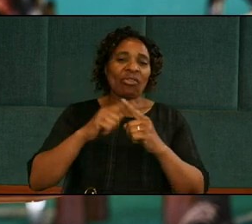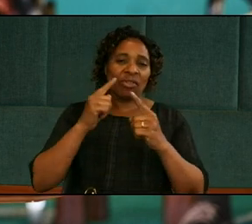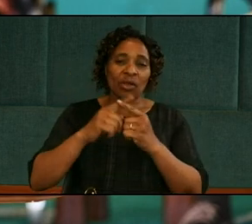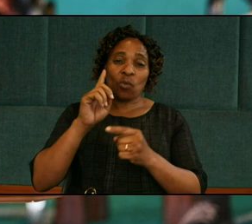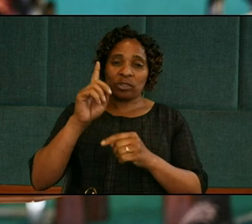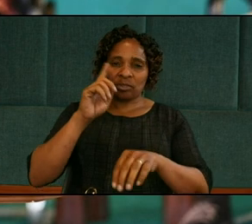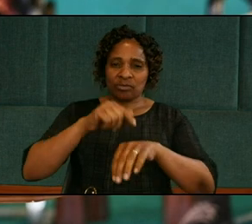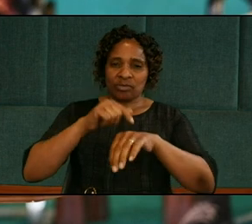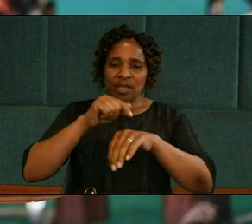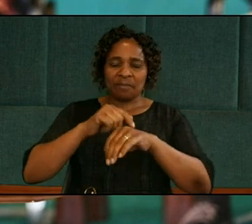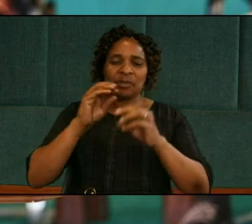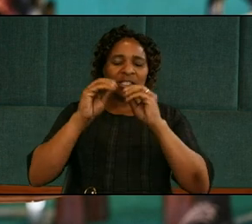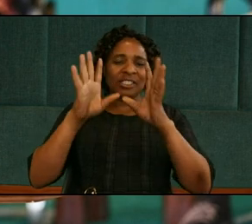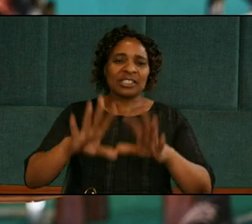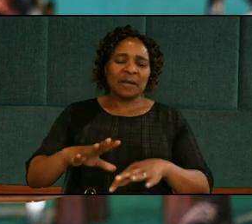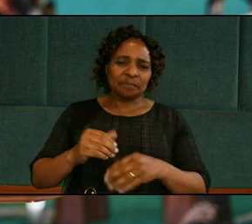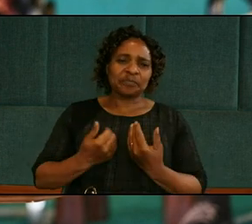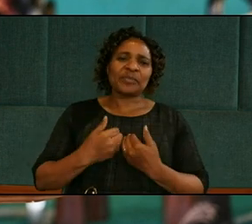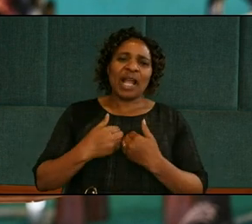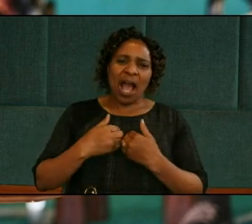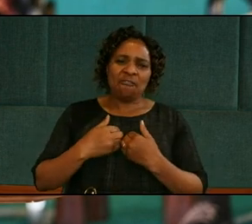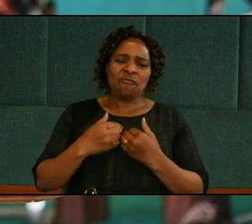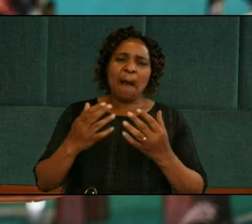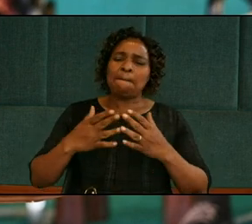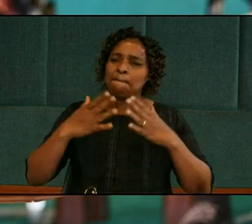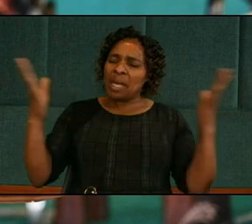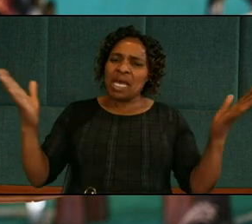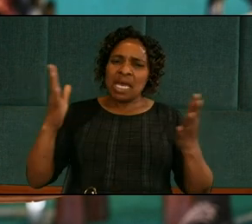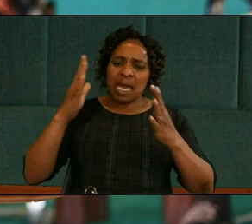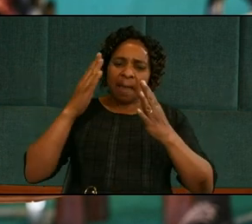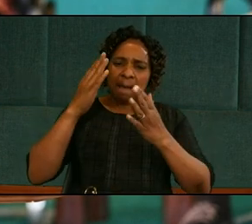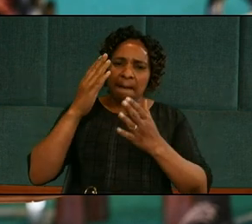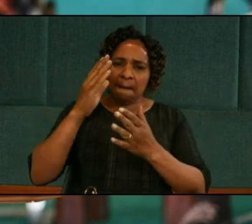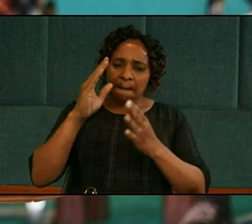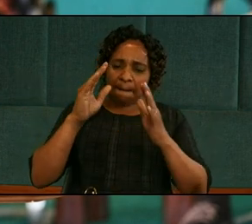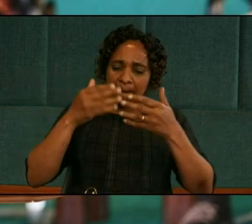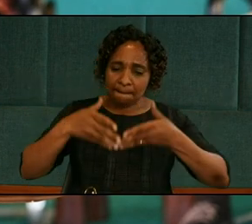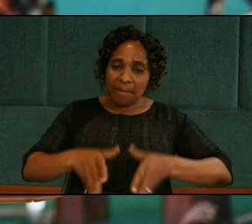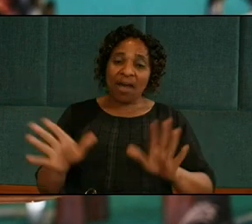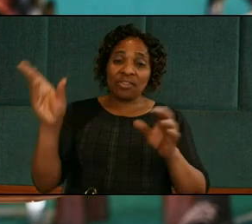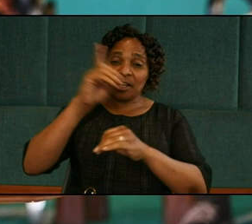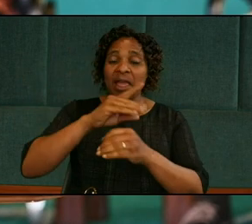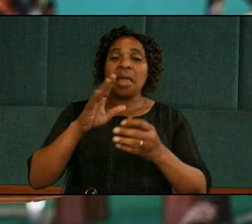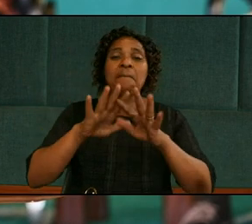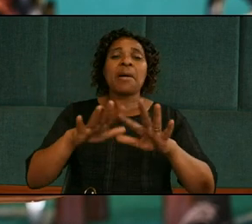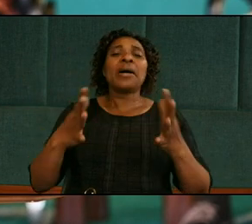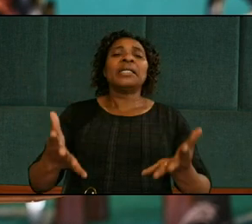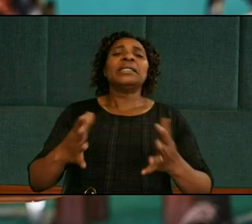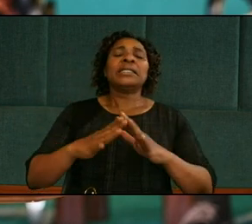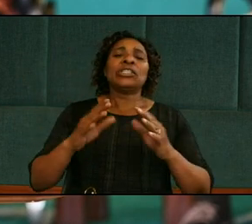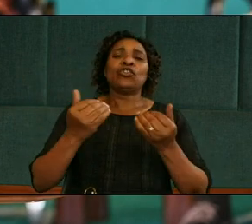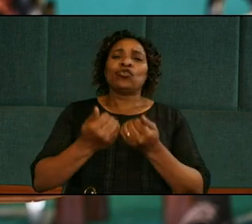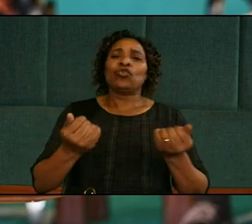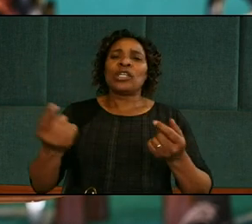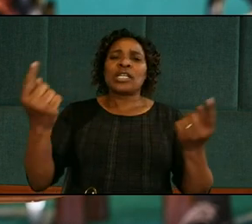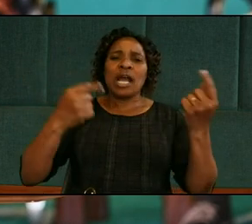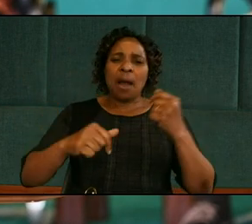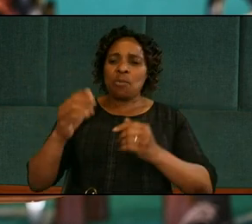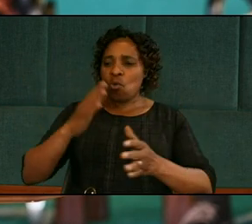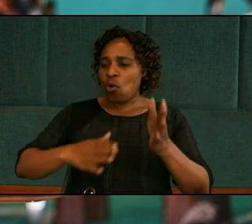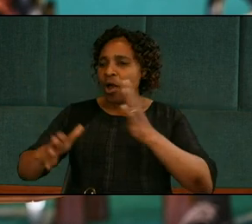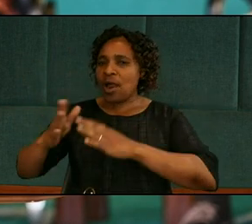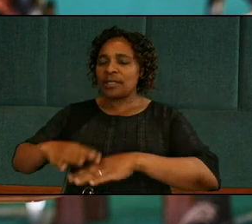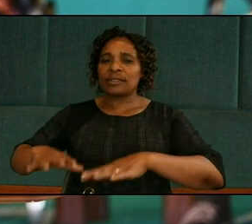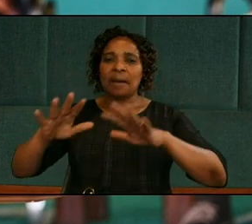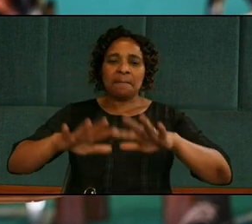one time, the teacher even held a big birthday party for her. It was so big, everyone came. She had children from the school come, they organized a